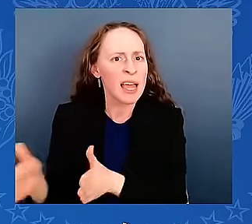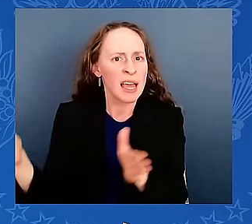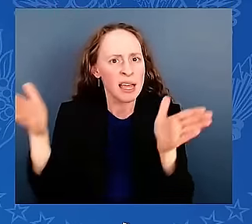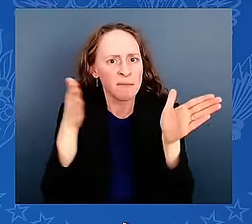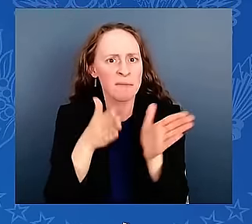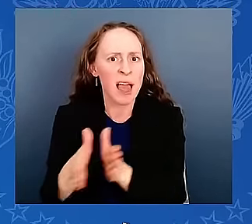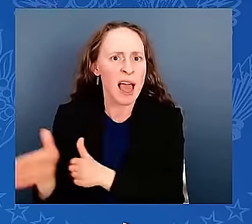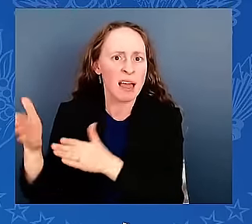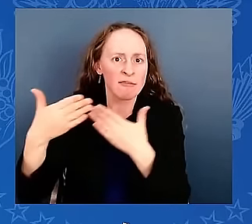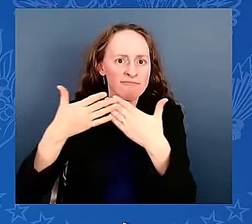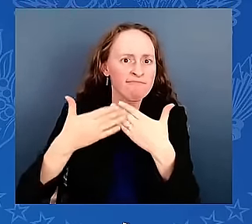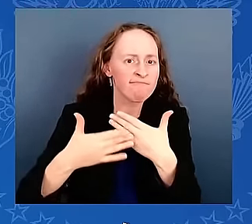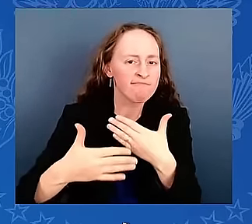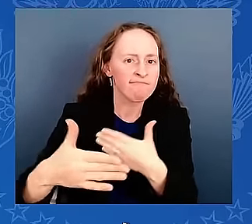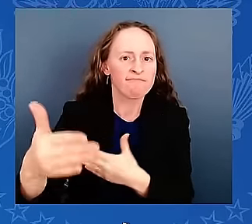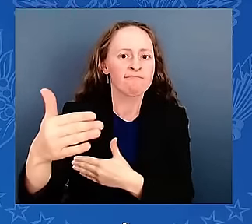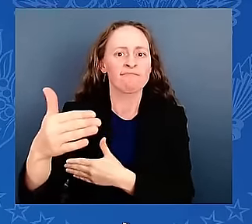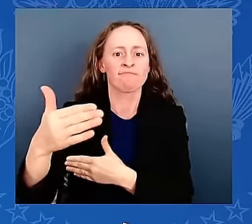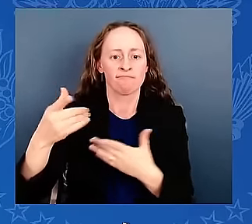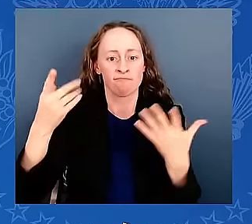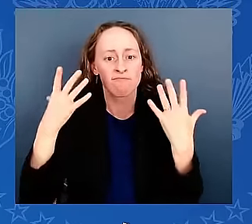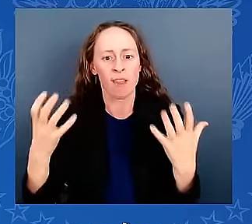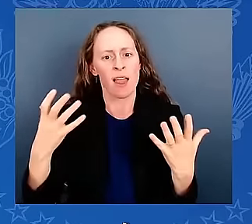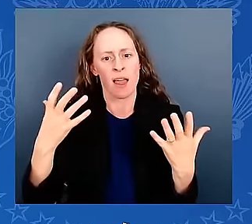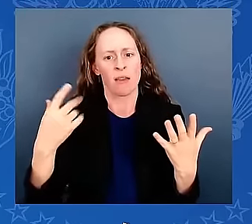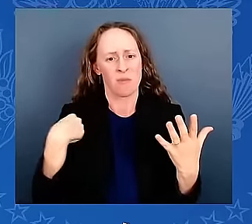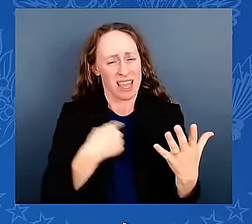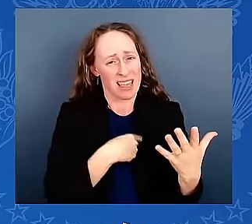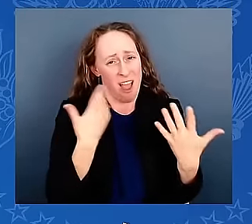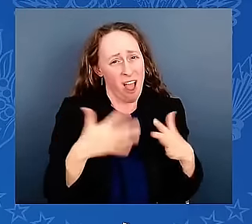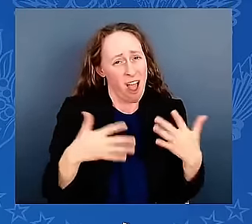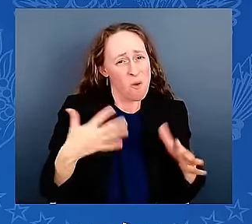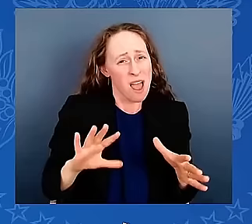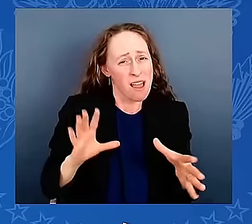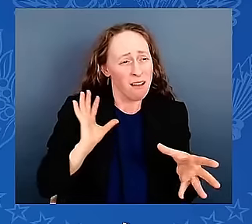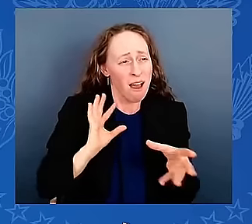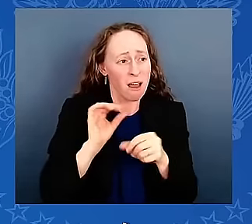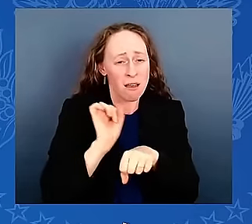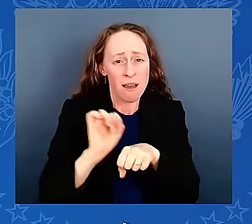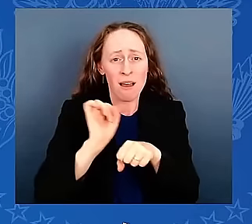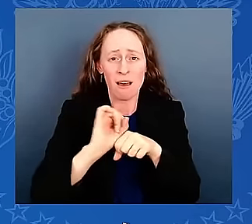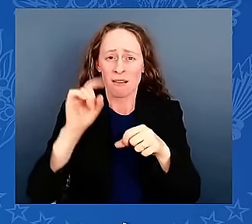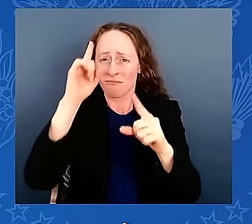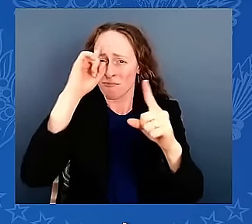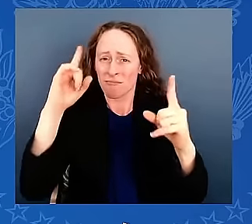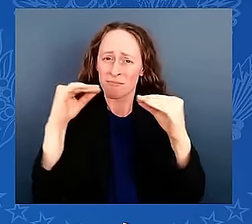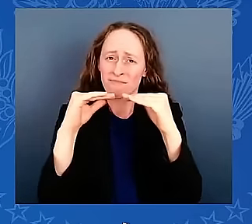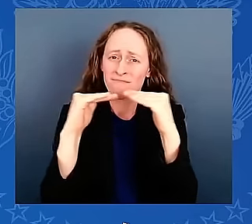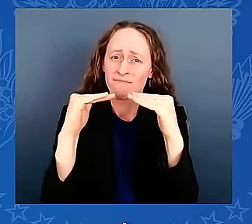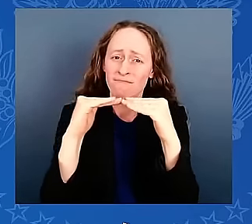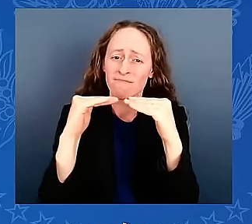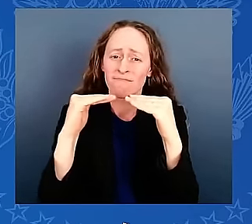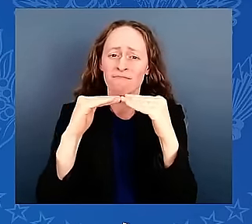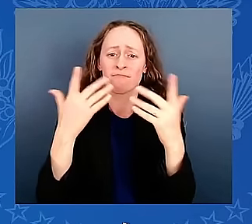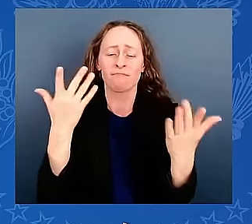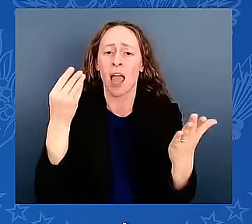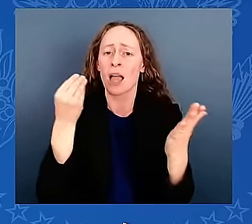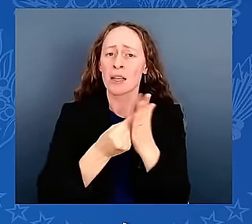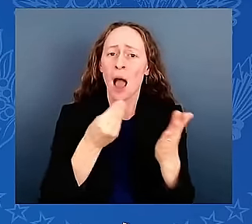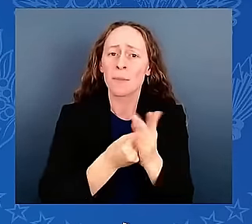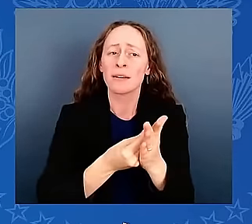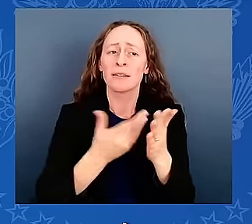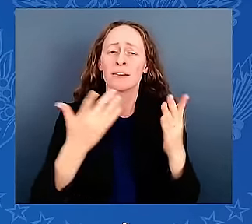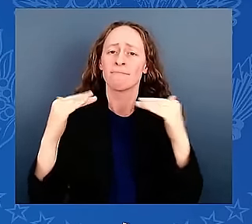to increase economic output through organizing, advancing, and working with the